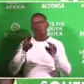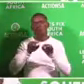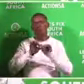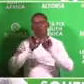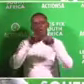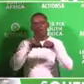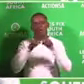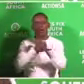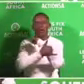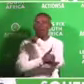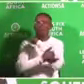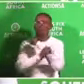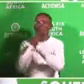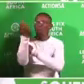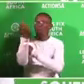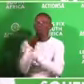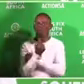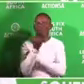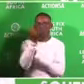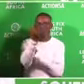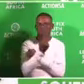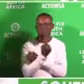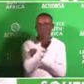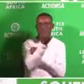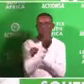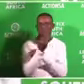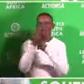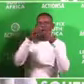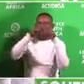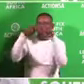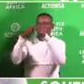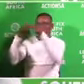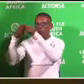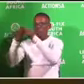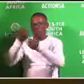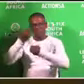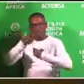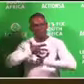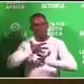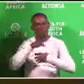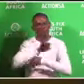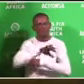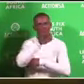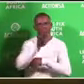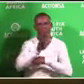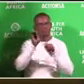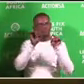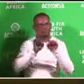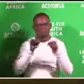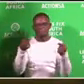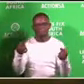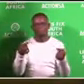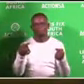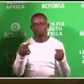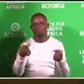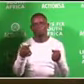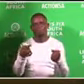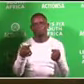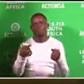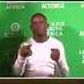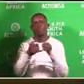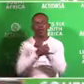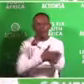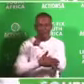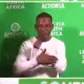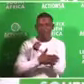countries to outsource their problems to South Africa. We have our own problems here. So as a